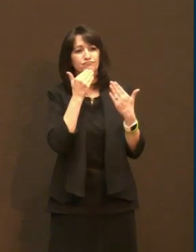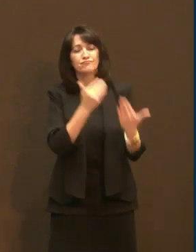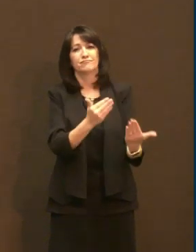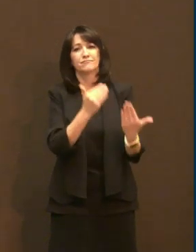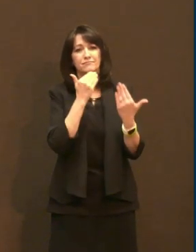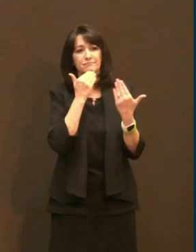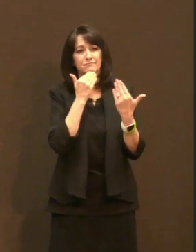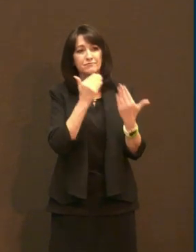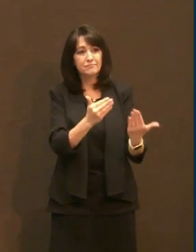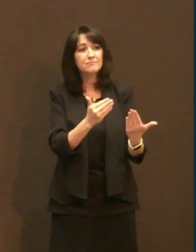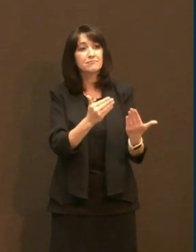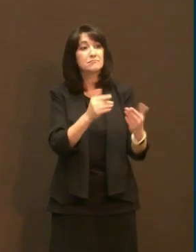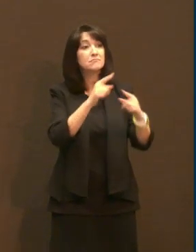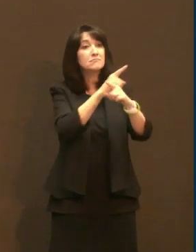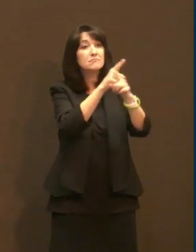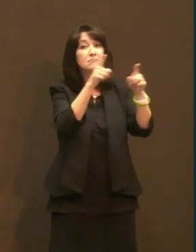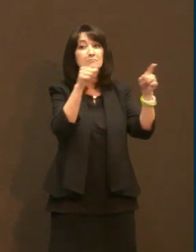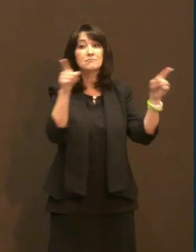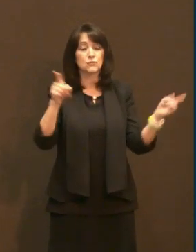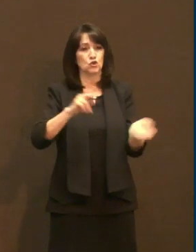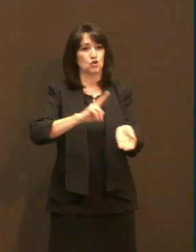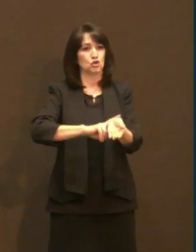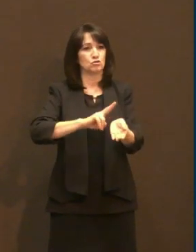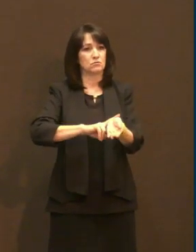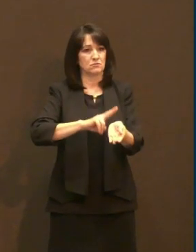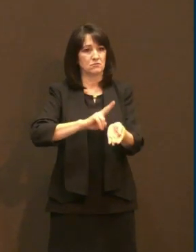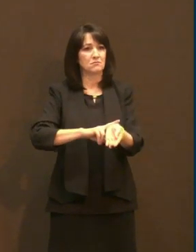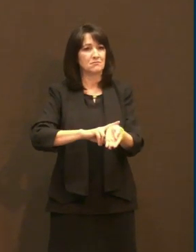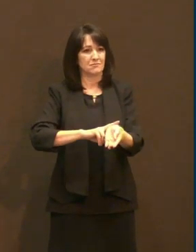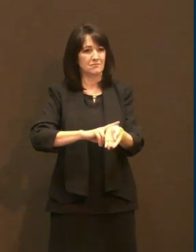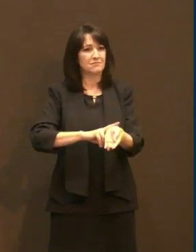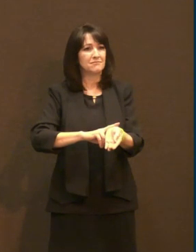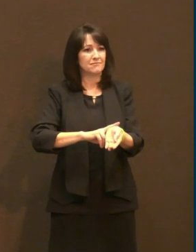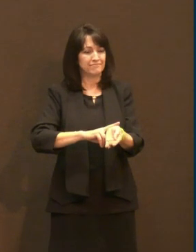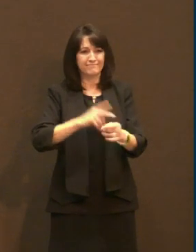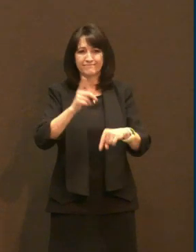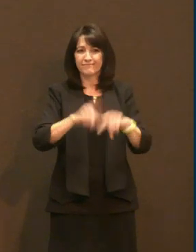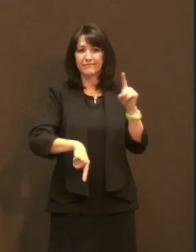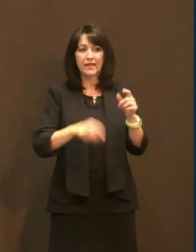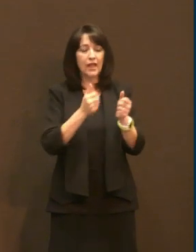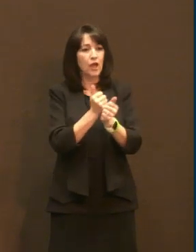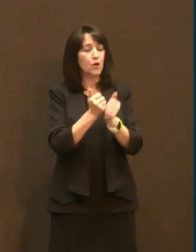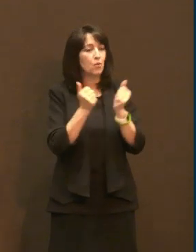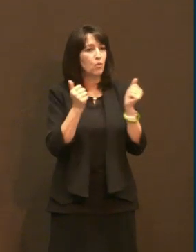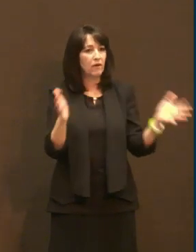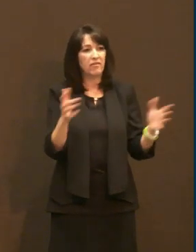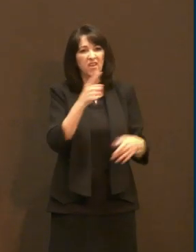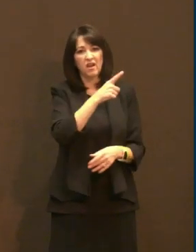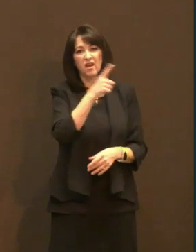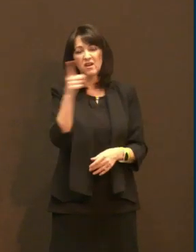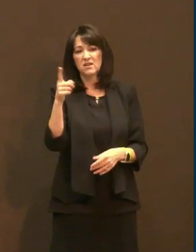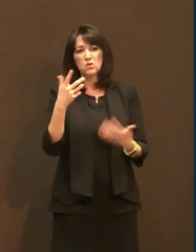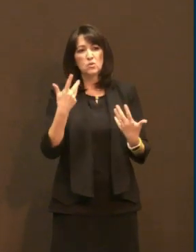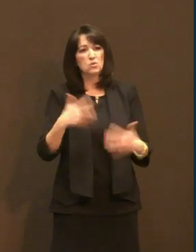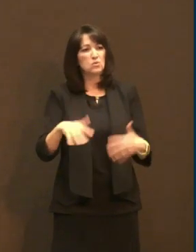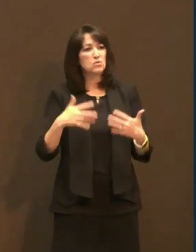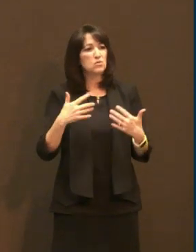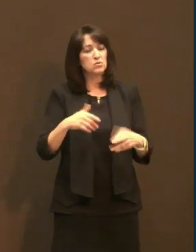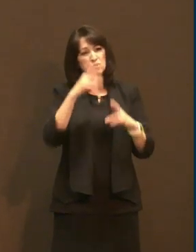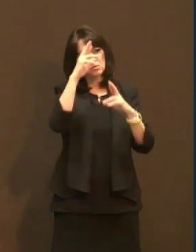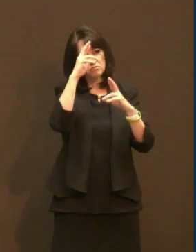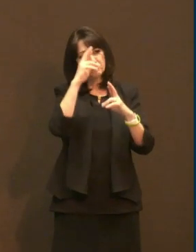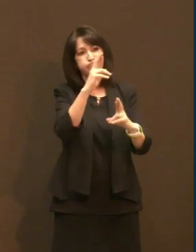nurses do as the backbone of our health system. The heroic efforts made by so many in